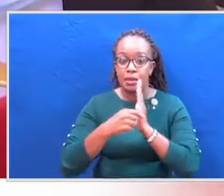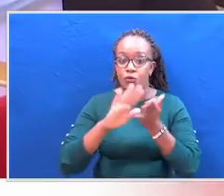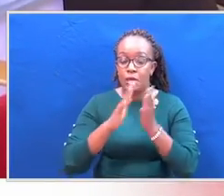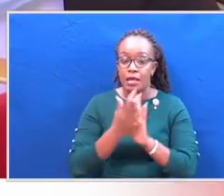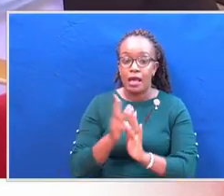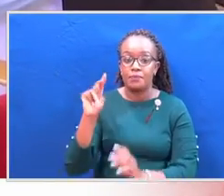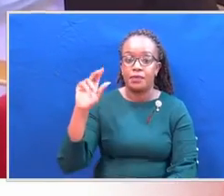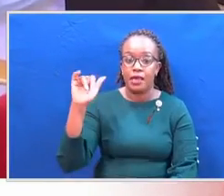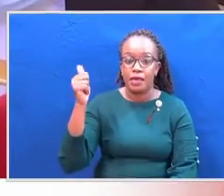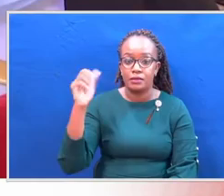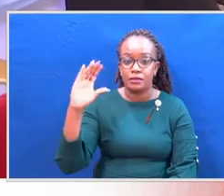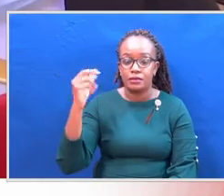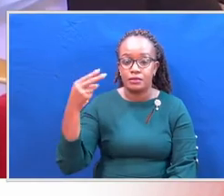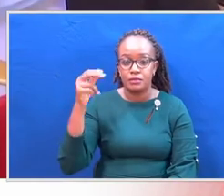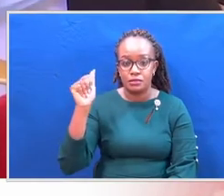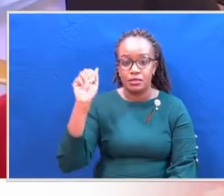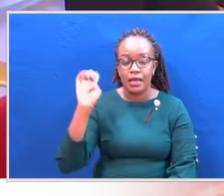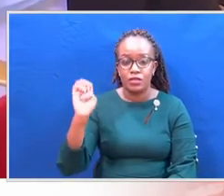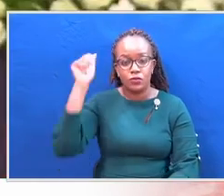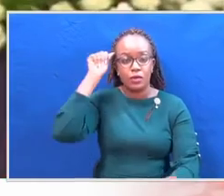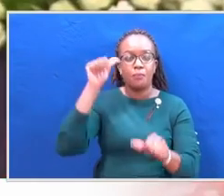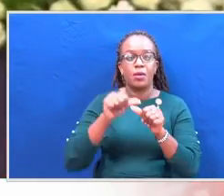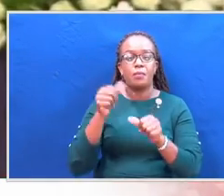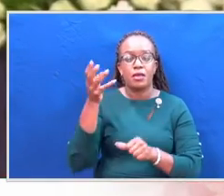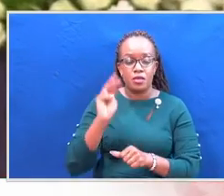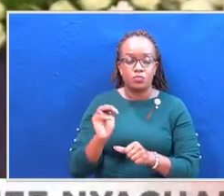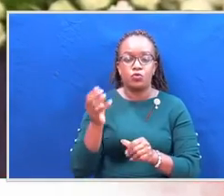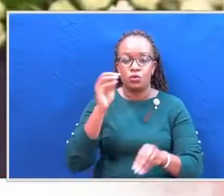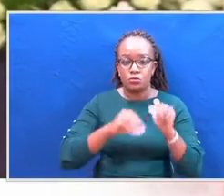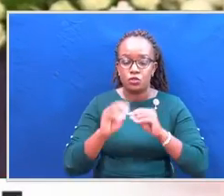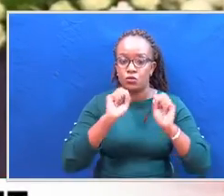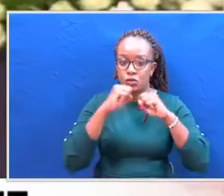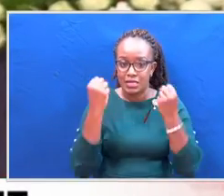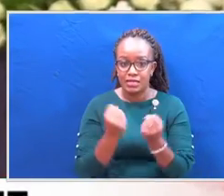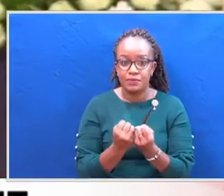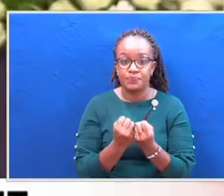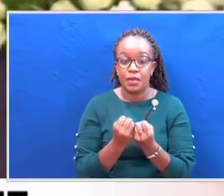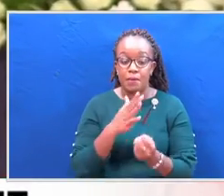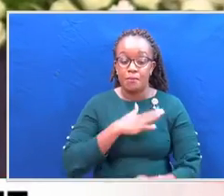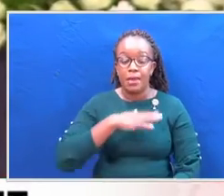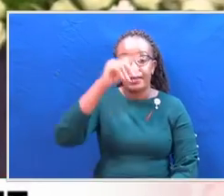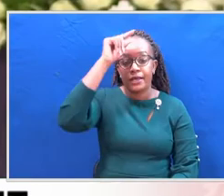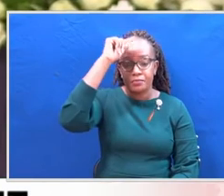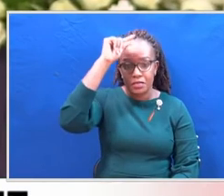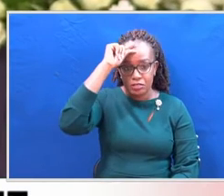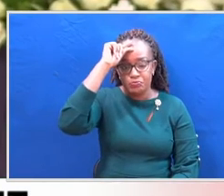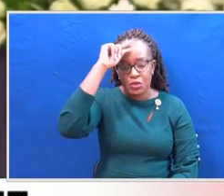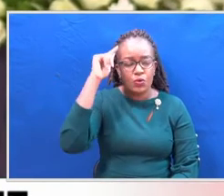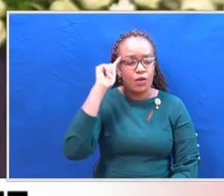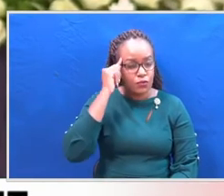recognition for his contribution to society. As a government, we have considered it